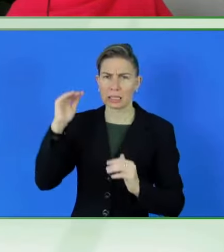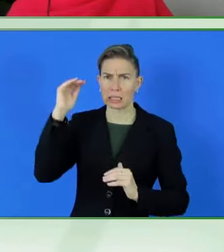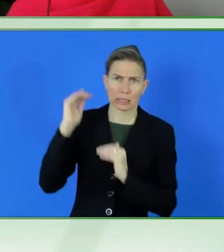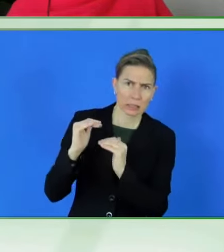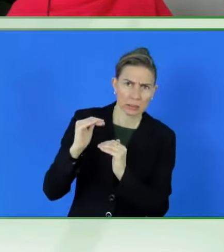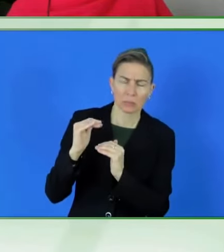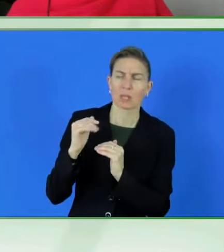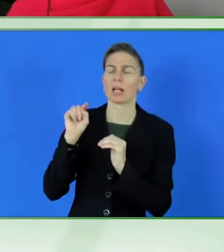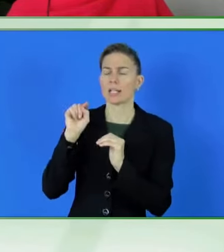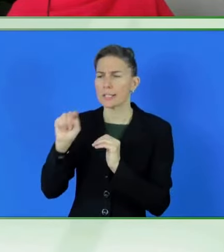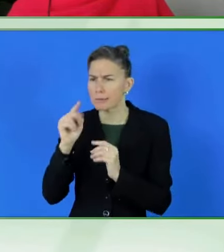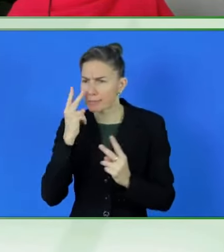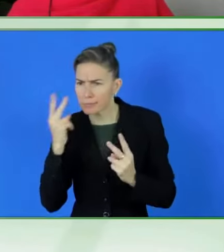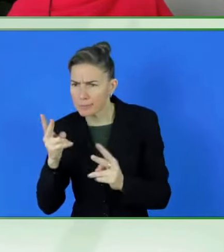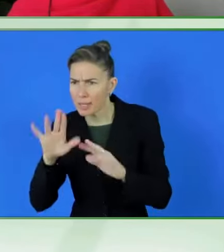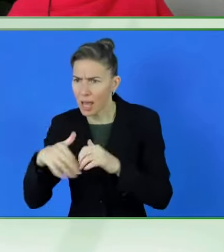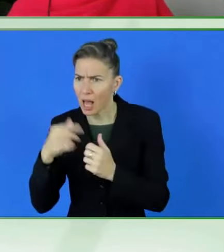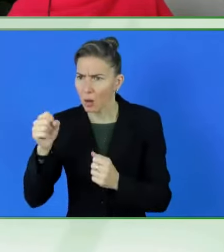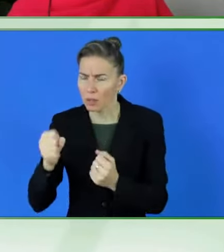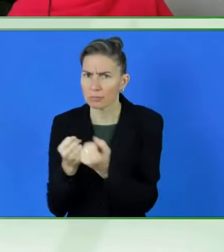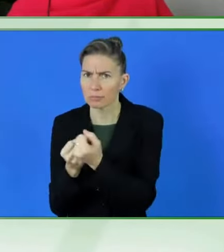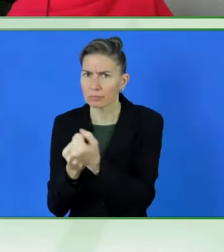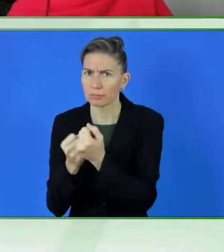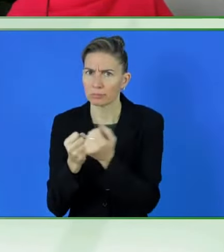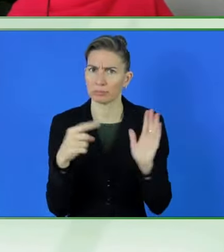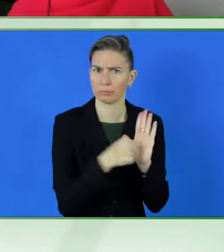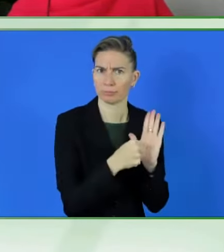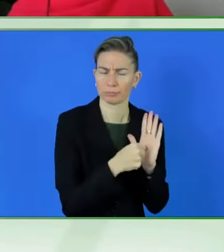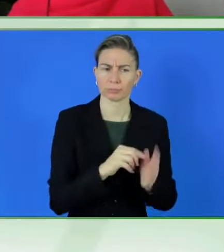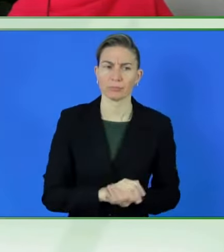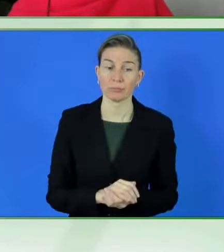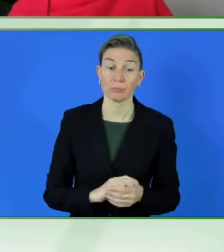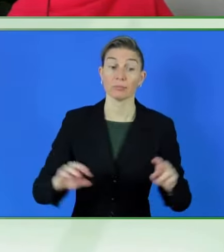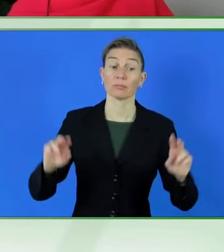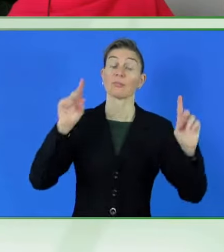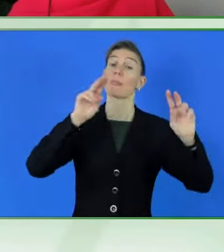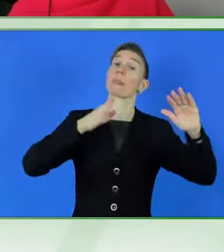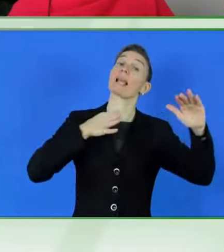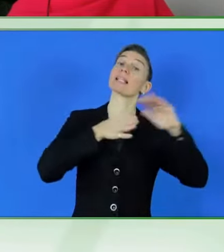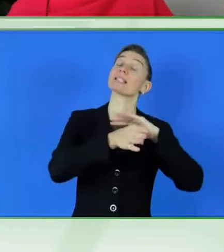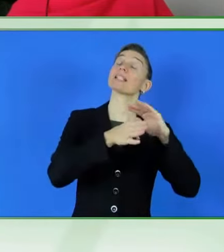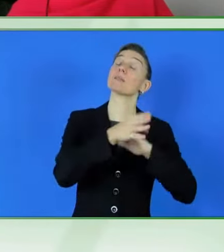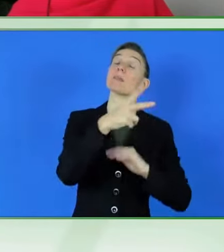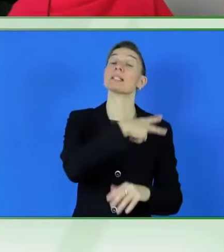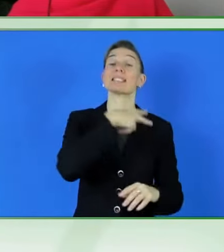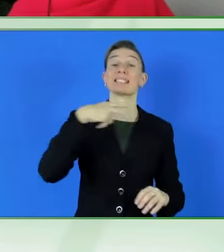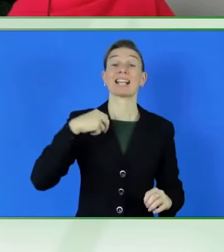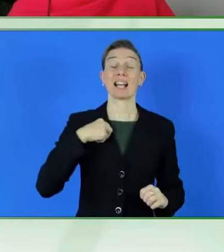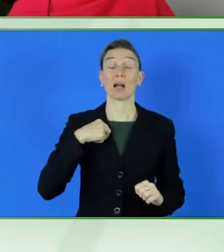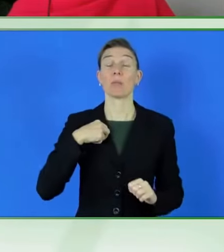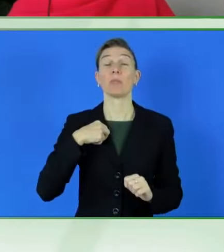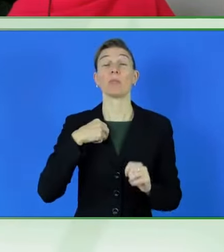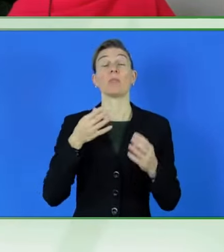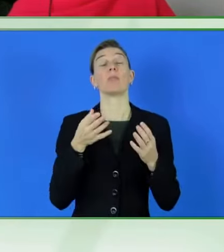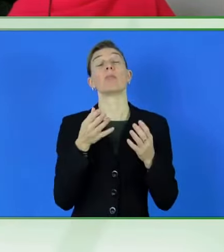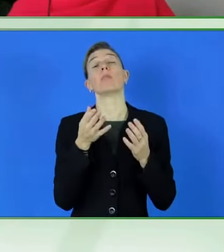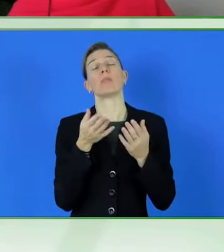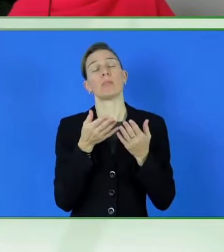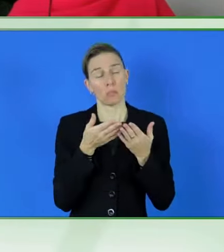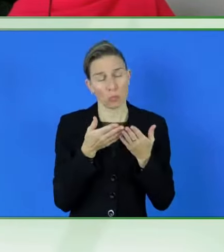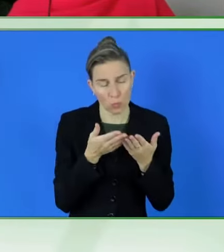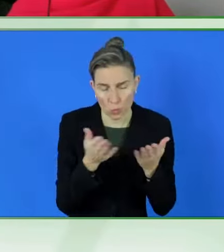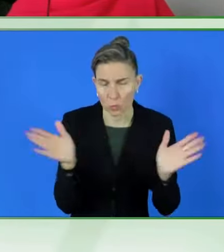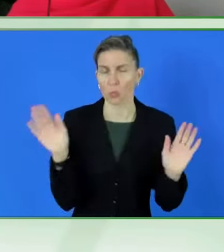Accessible Zagreb targets all persons with limited mobility. It also promotes use